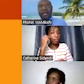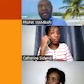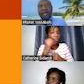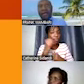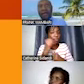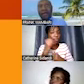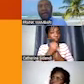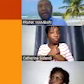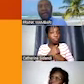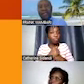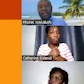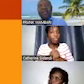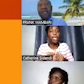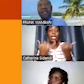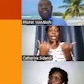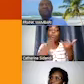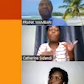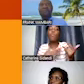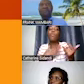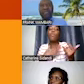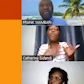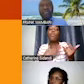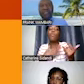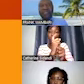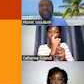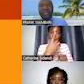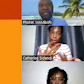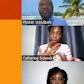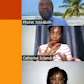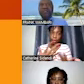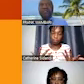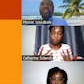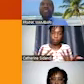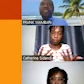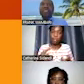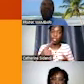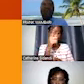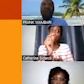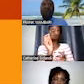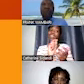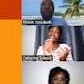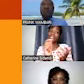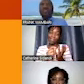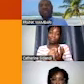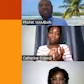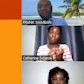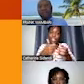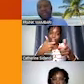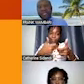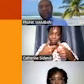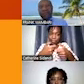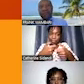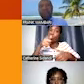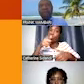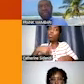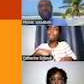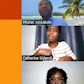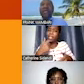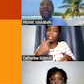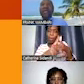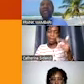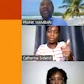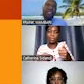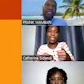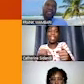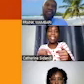you now to do one thing for me. Put in the chat, what was the feeling by then when any